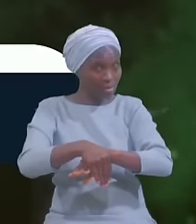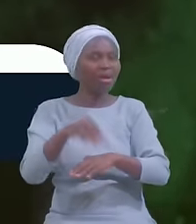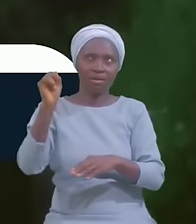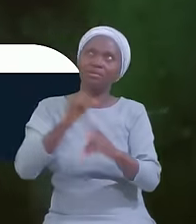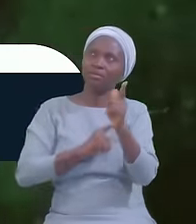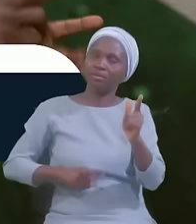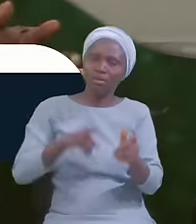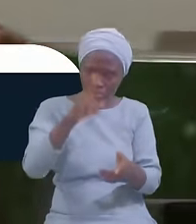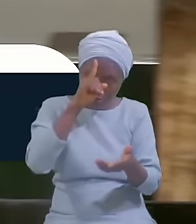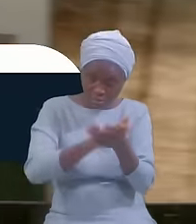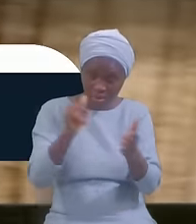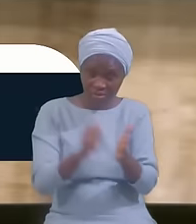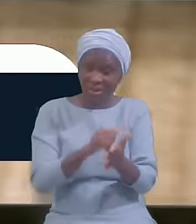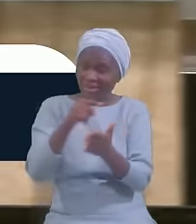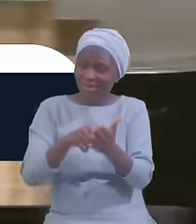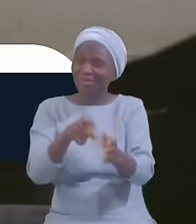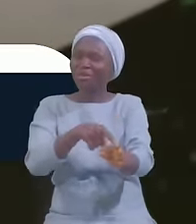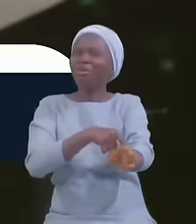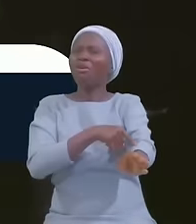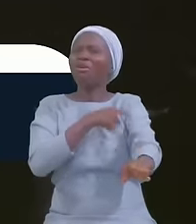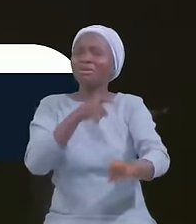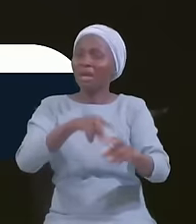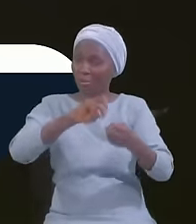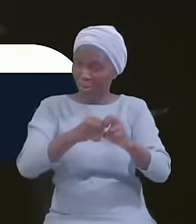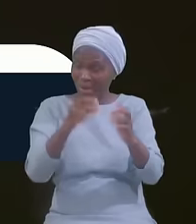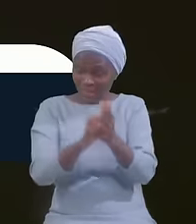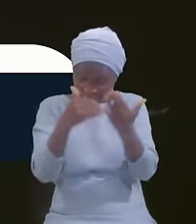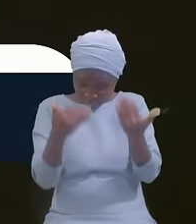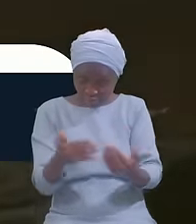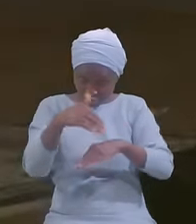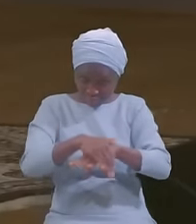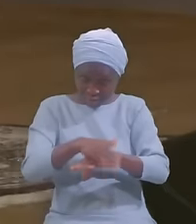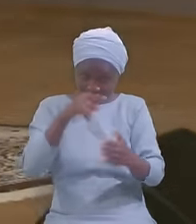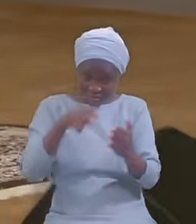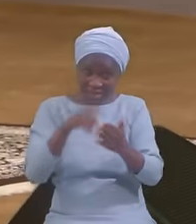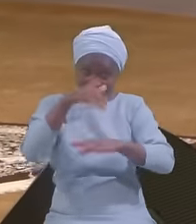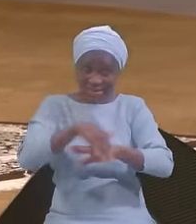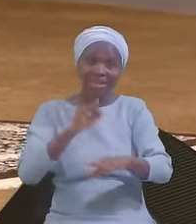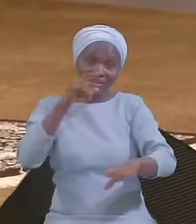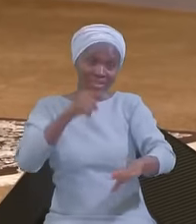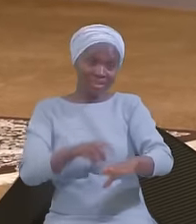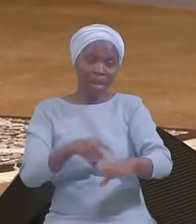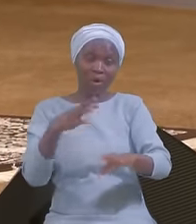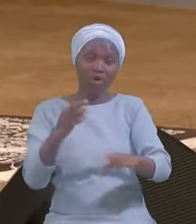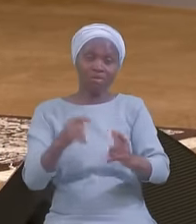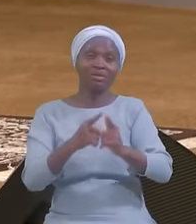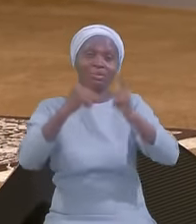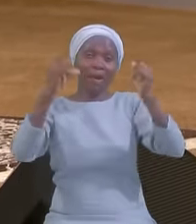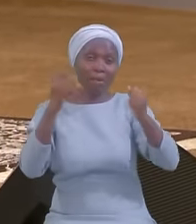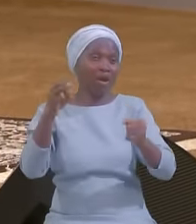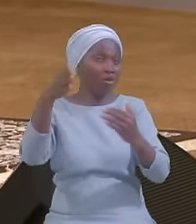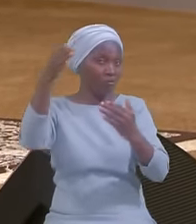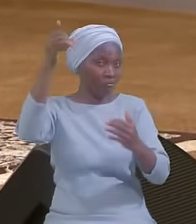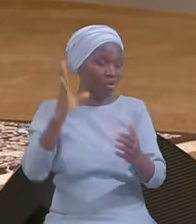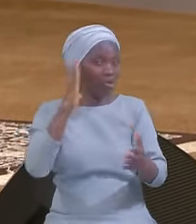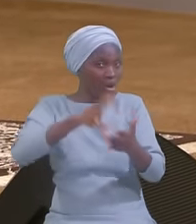believe that this long-standing problem, that tonight is the night, the supernatural power of God will take it